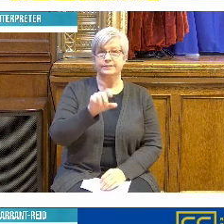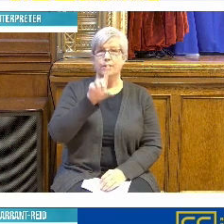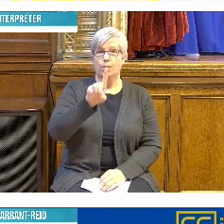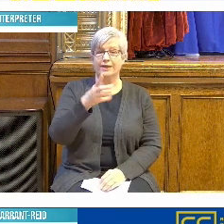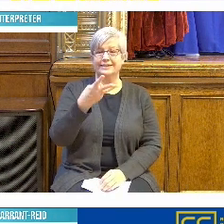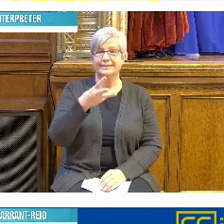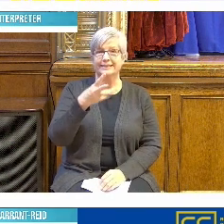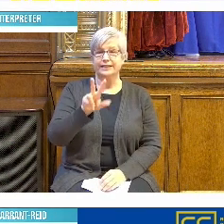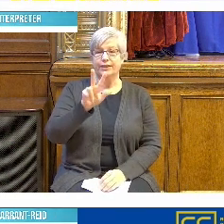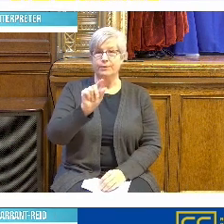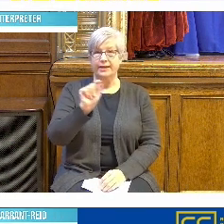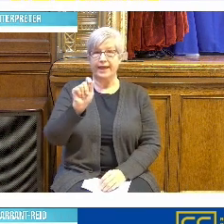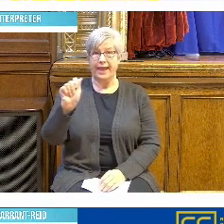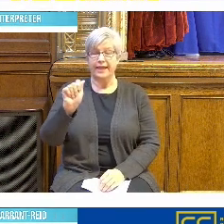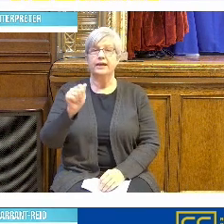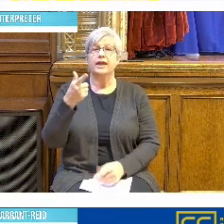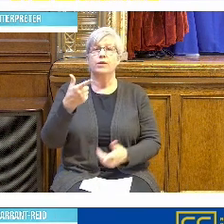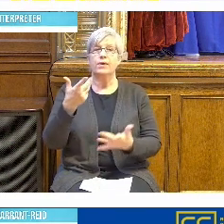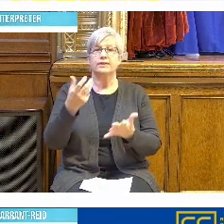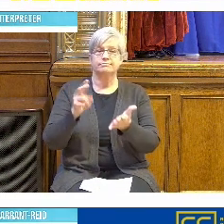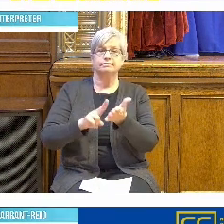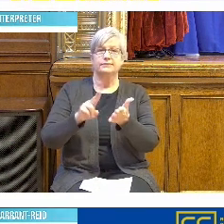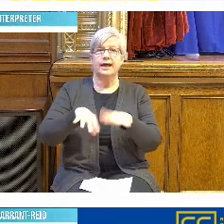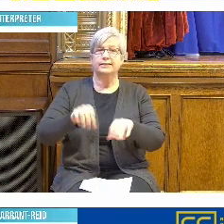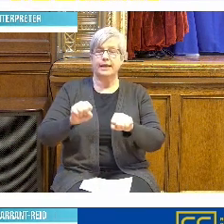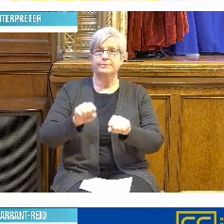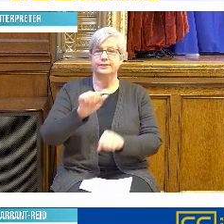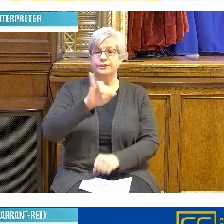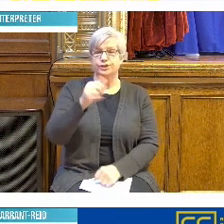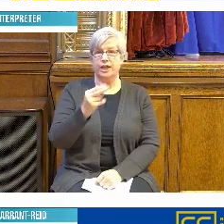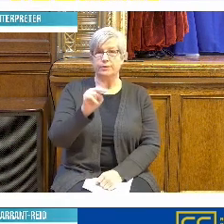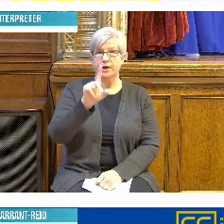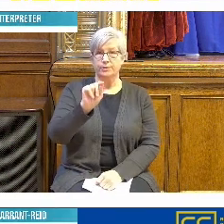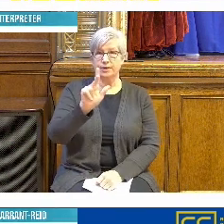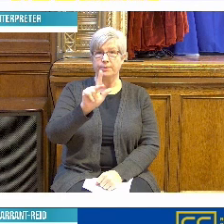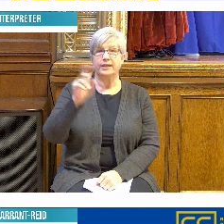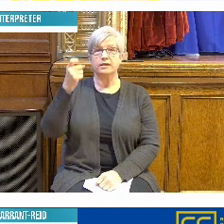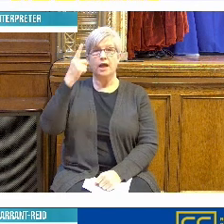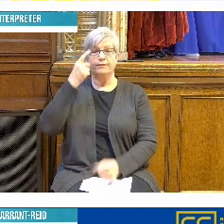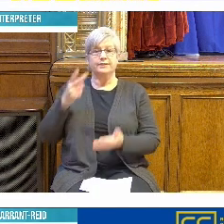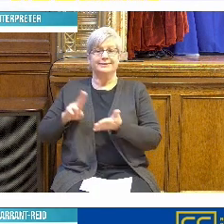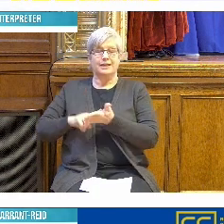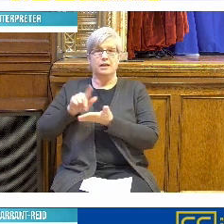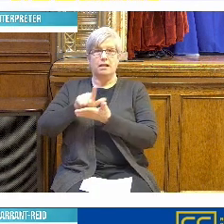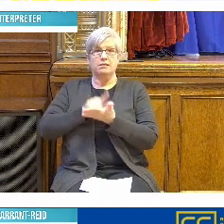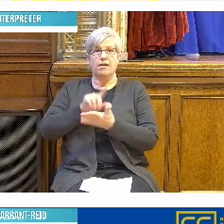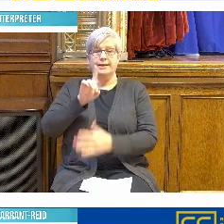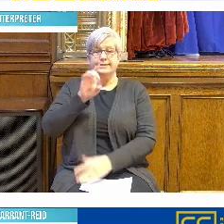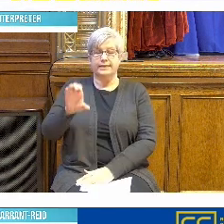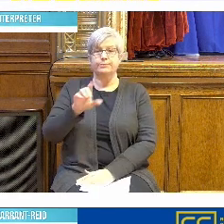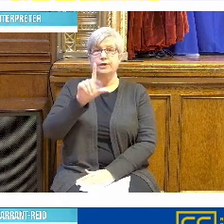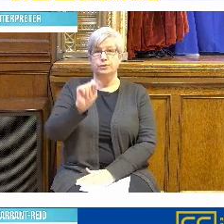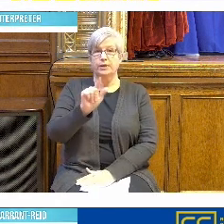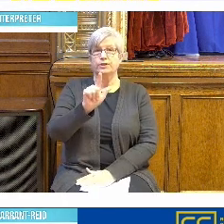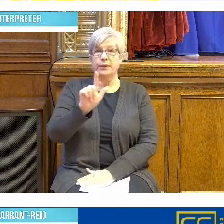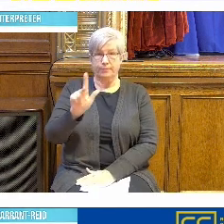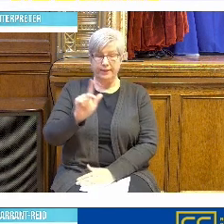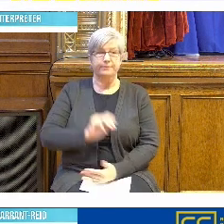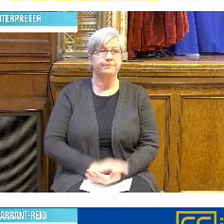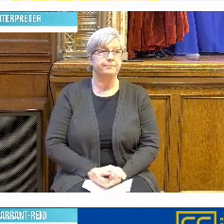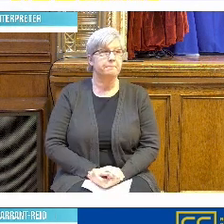S-116-3A, and it was adopted in January 2023, and Governor Hochul signed it into law in December of 2023.